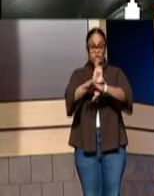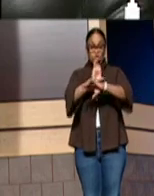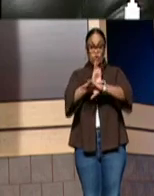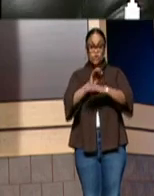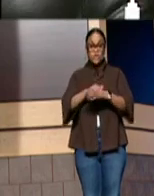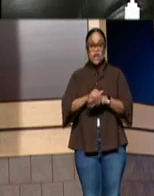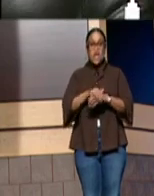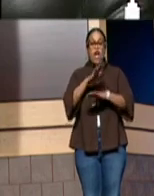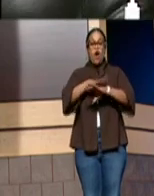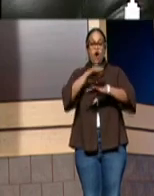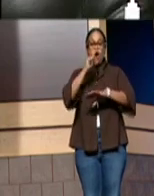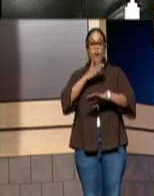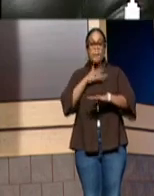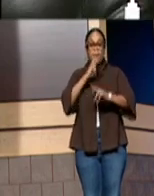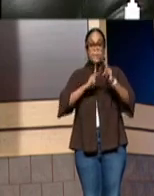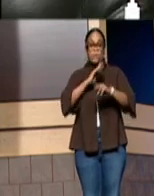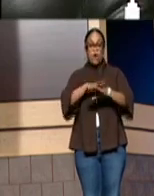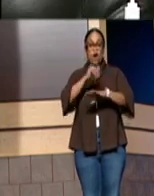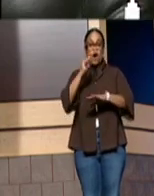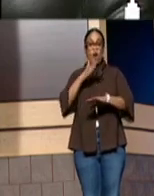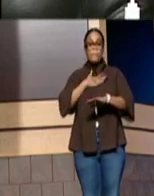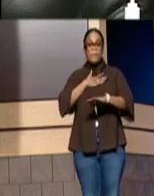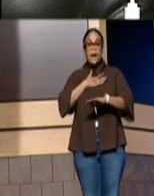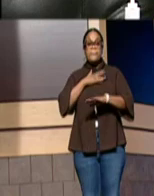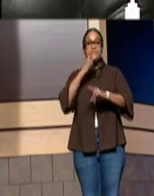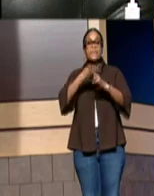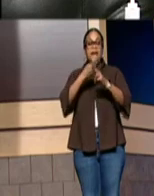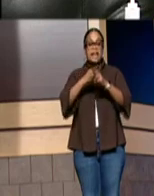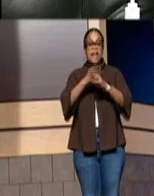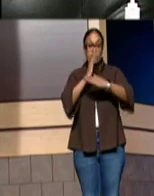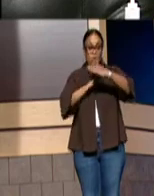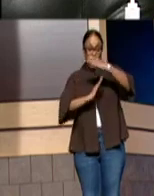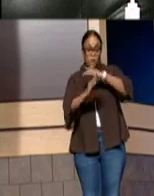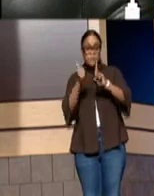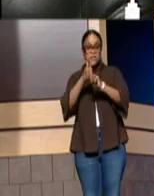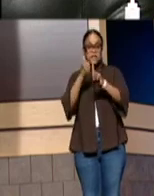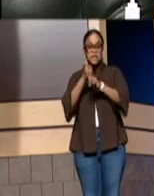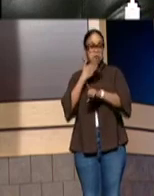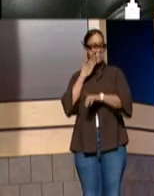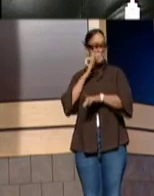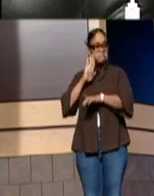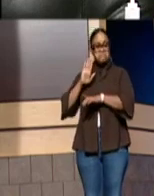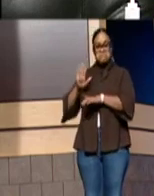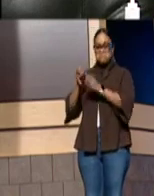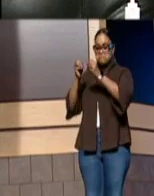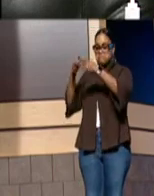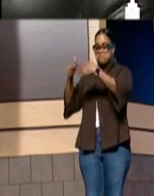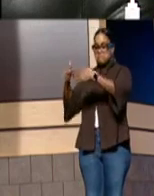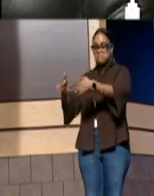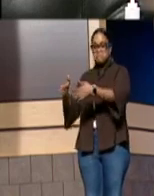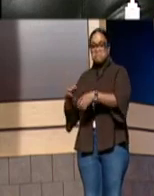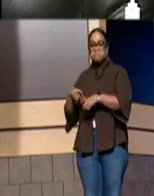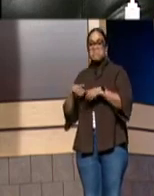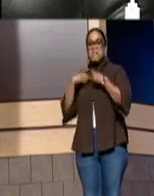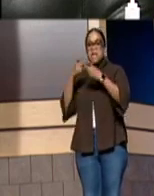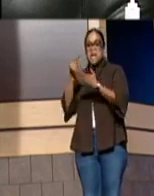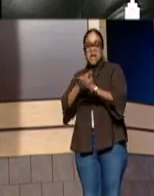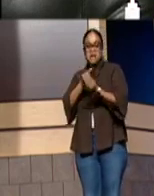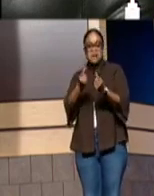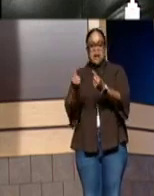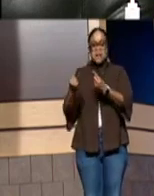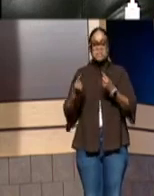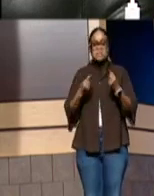which are called by my name, will humble themselves and turn from their wicked jealousy and gossip and